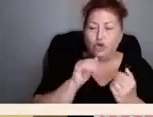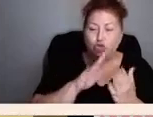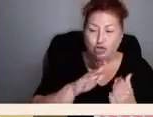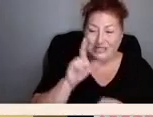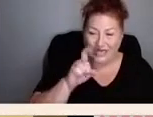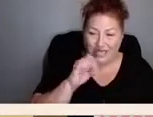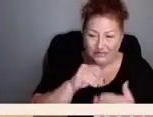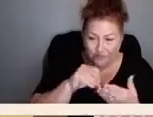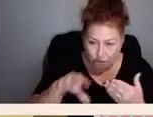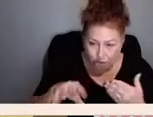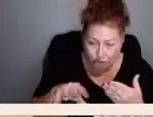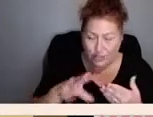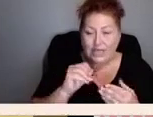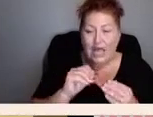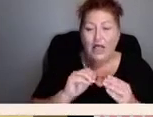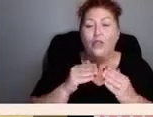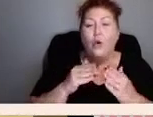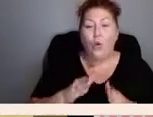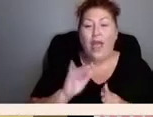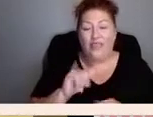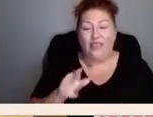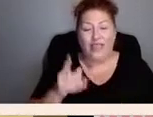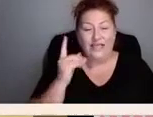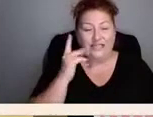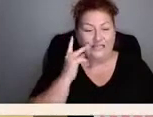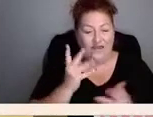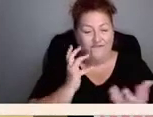needs of students in the way that they see